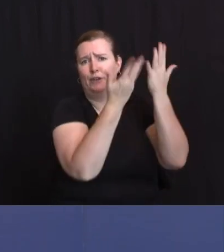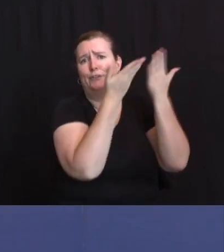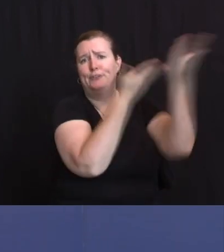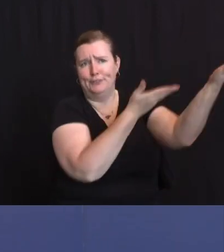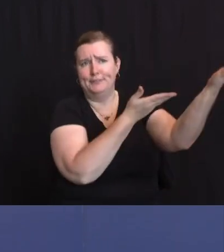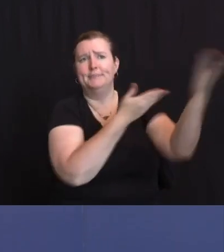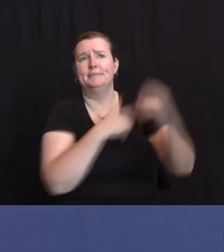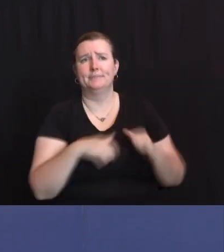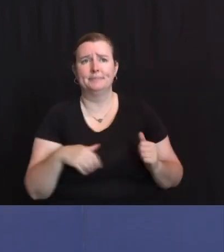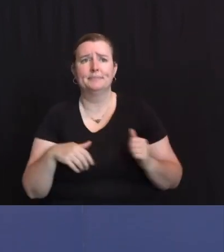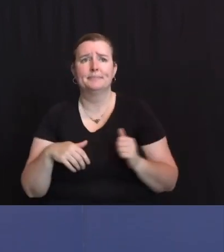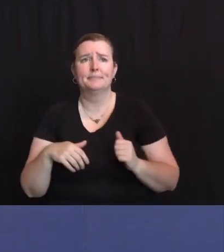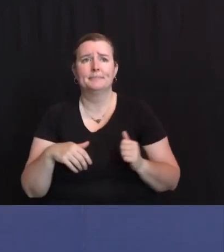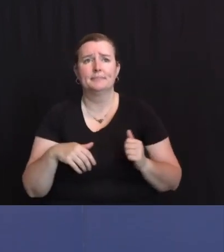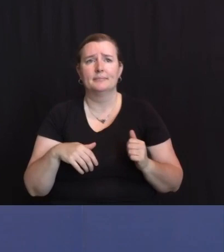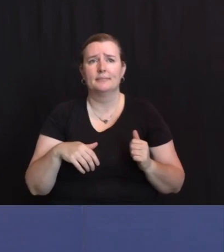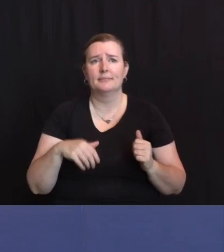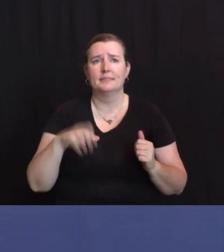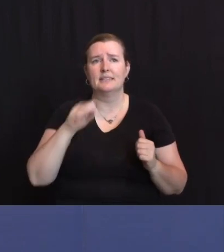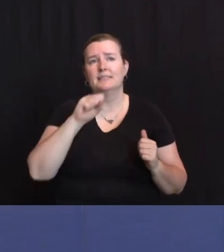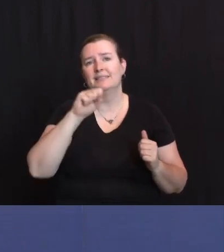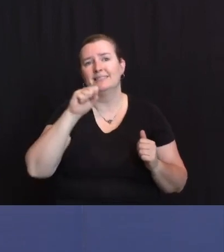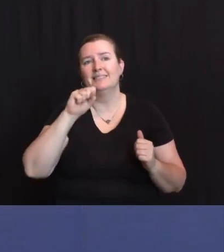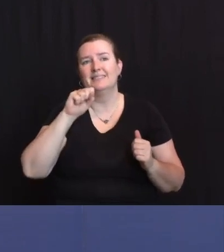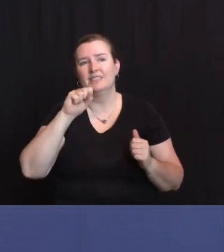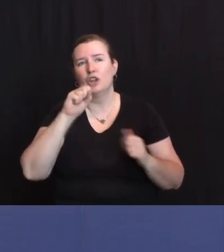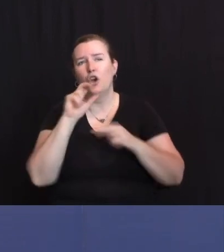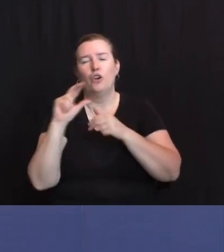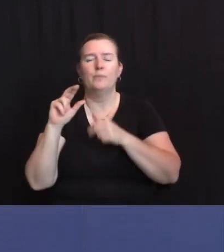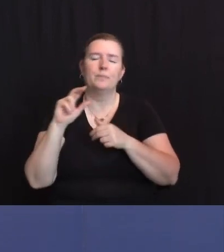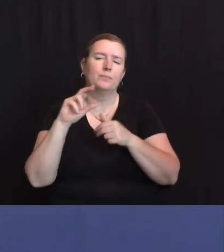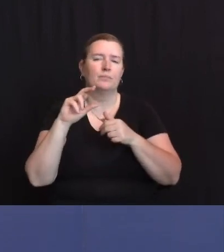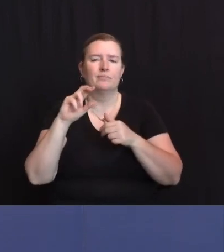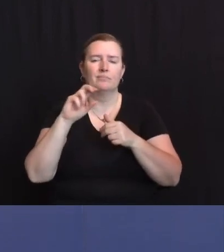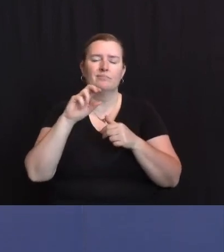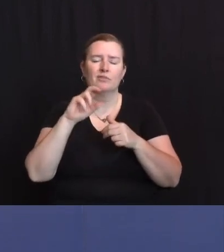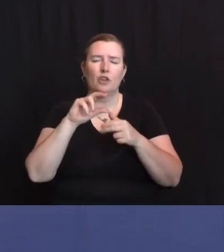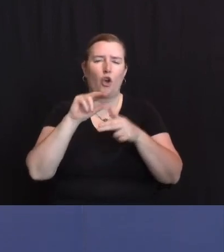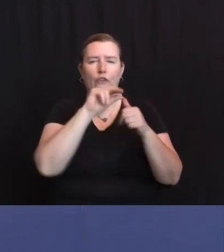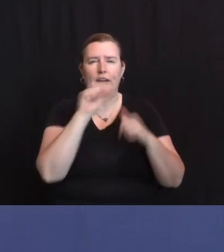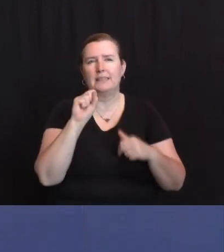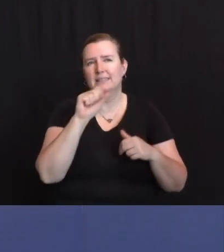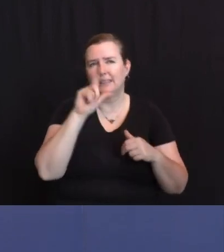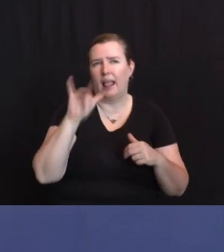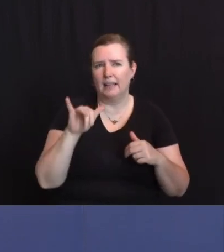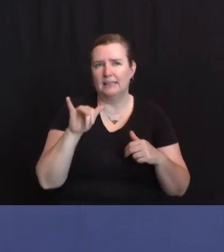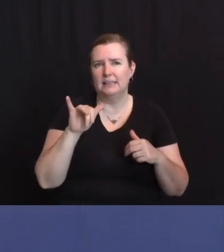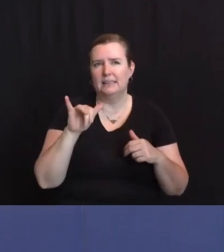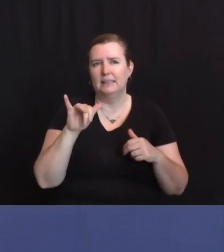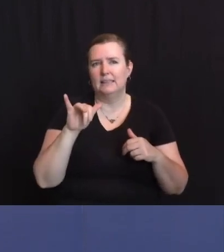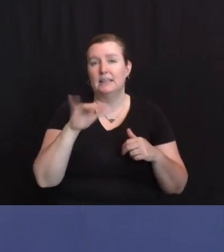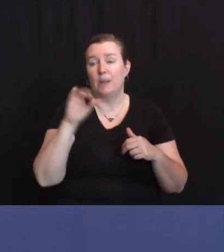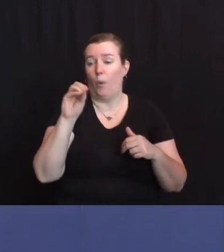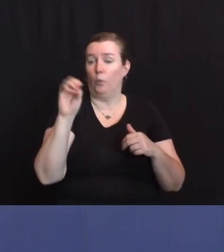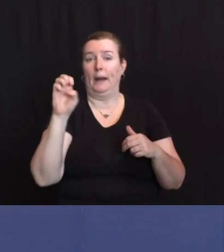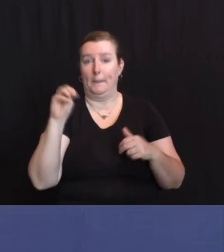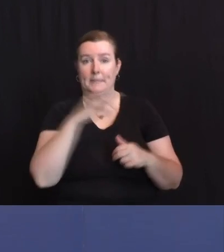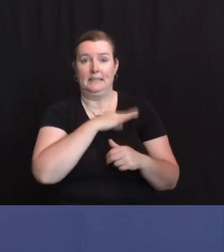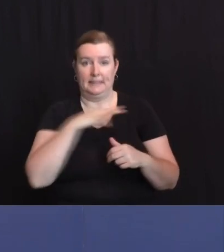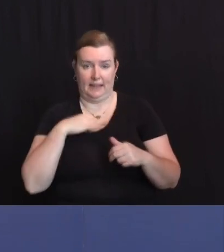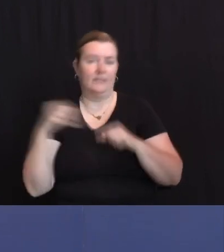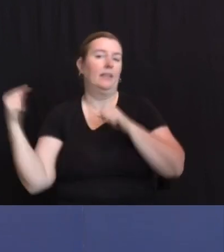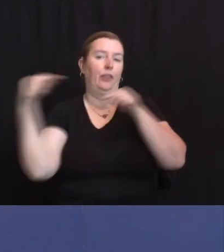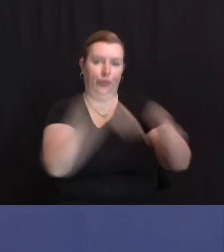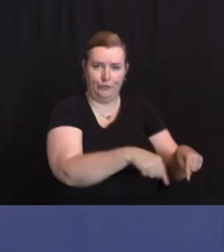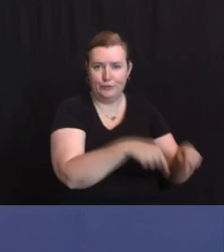Coast. We do have one member from OEM down there assisting the incident support team down there. We do have Teddy, which we think